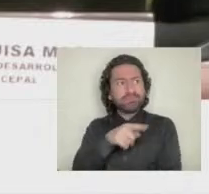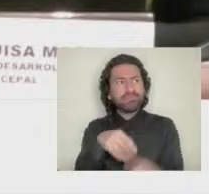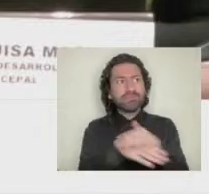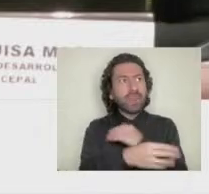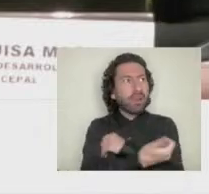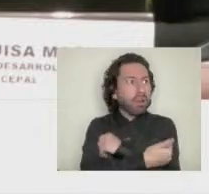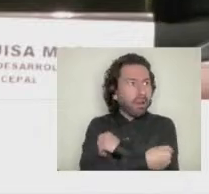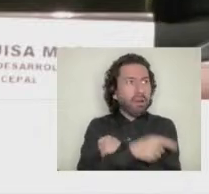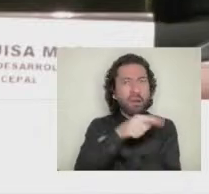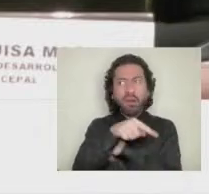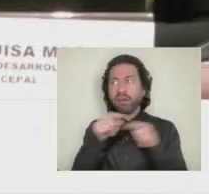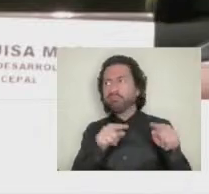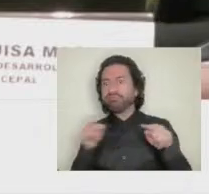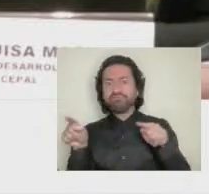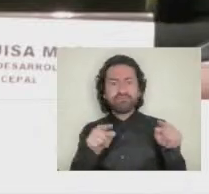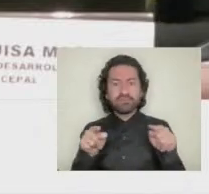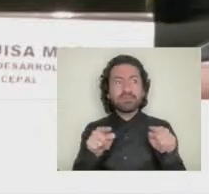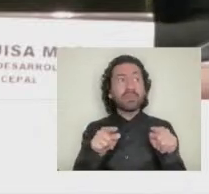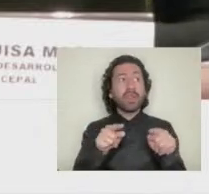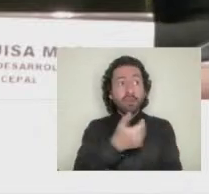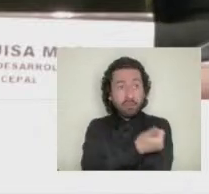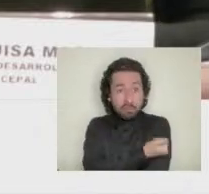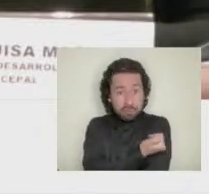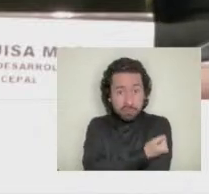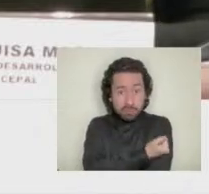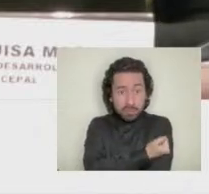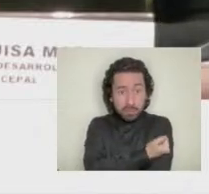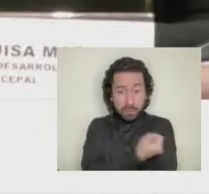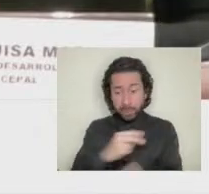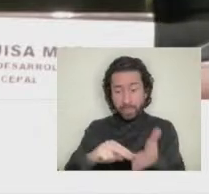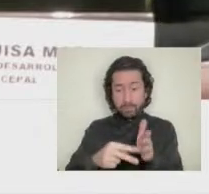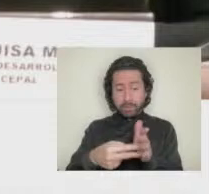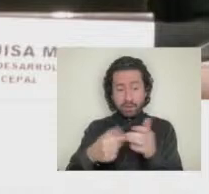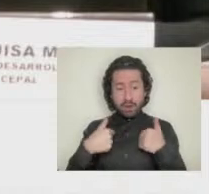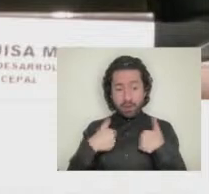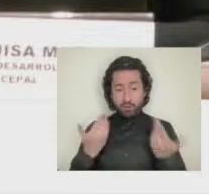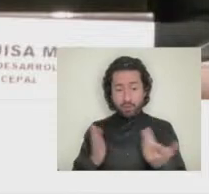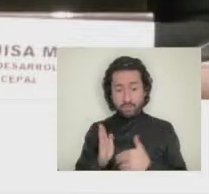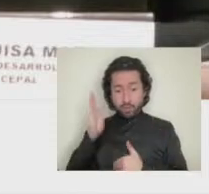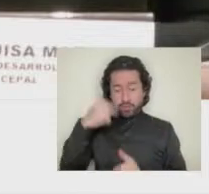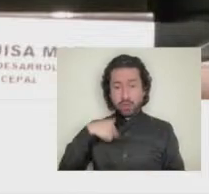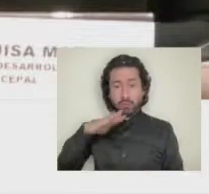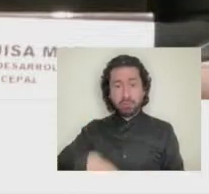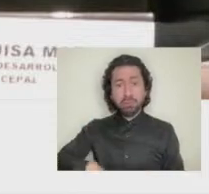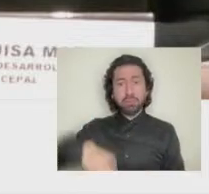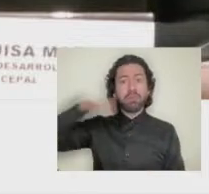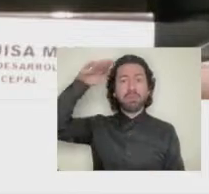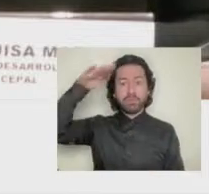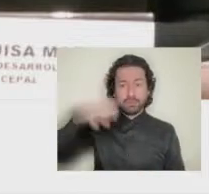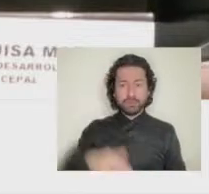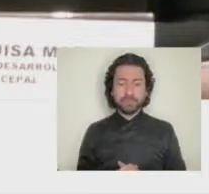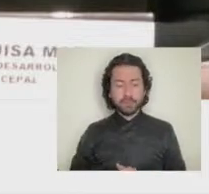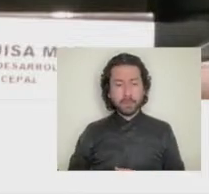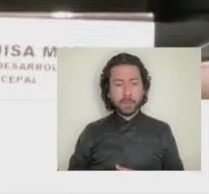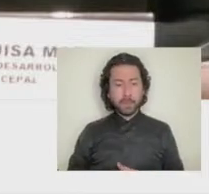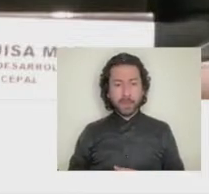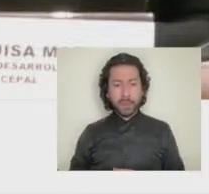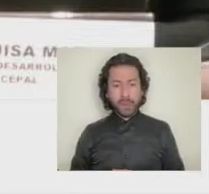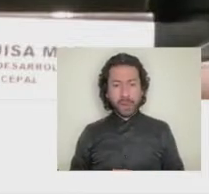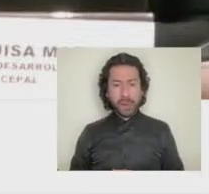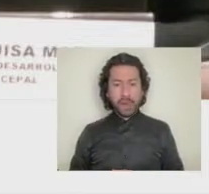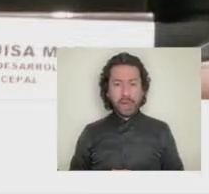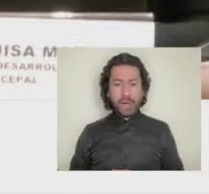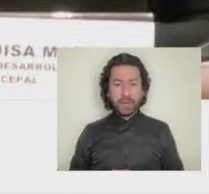Now, differences in immunization during the first year of life, we also know that this may have an impact on their